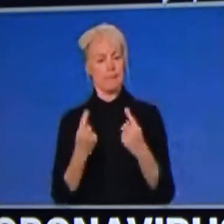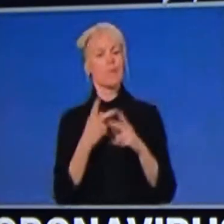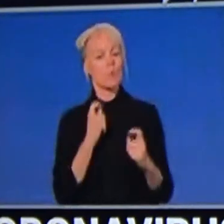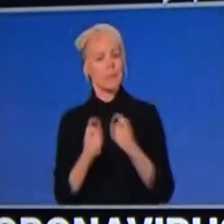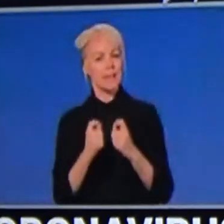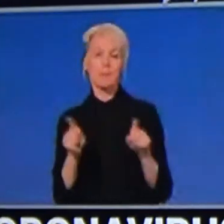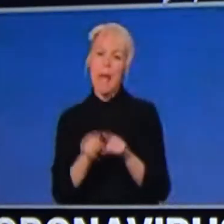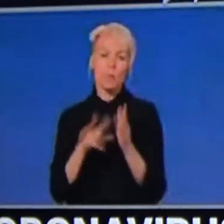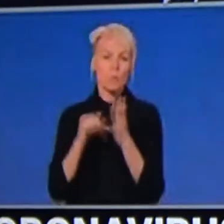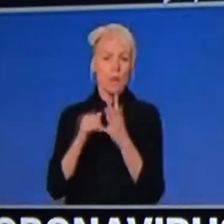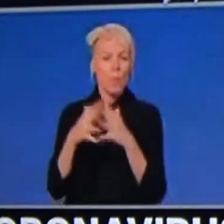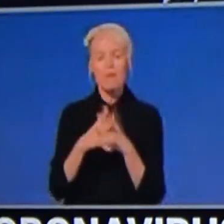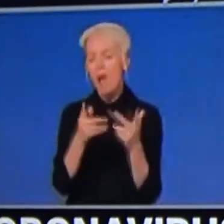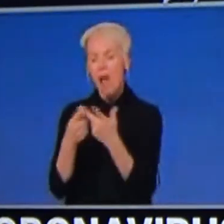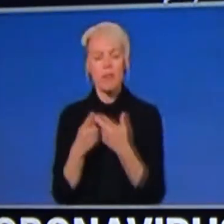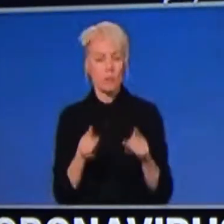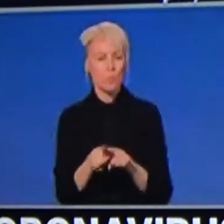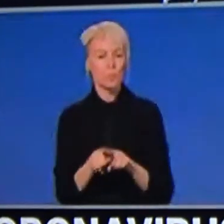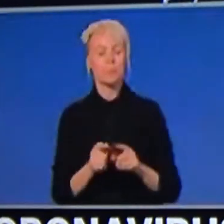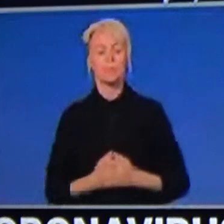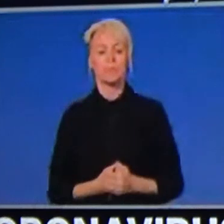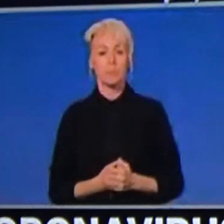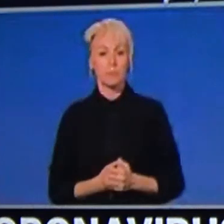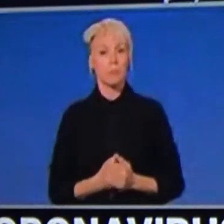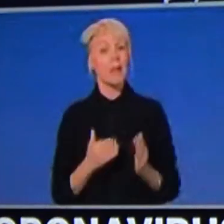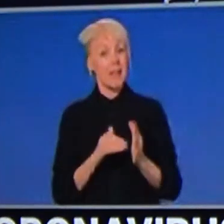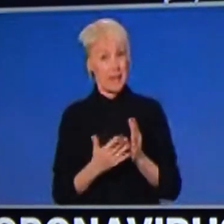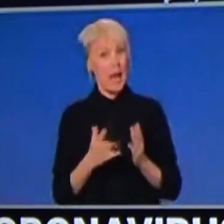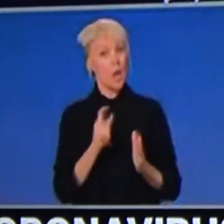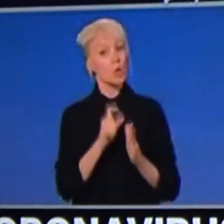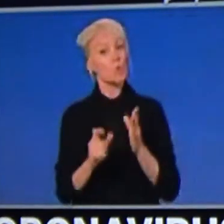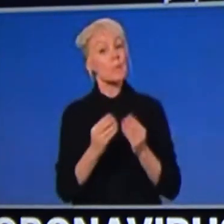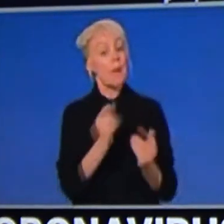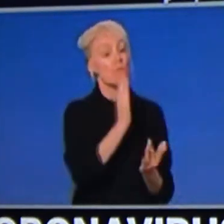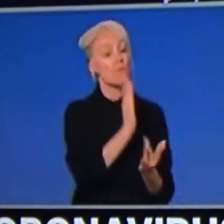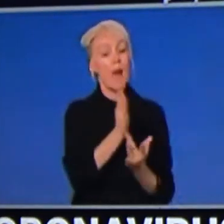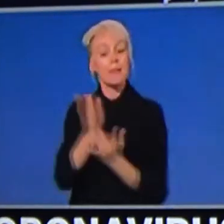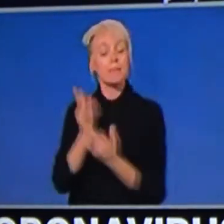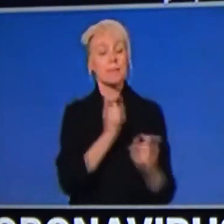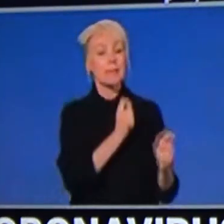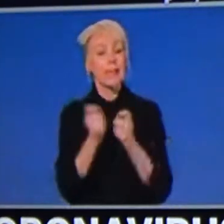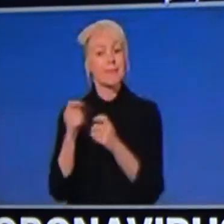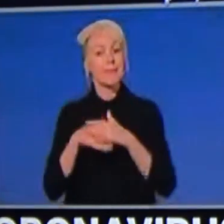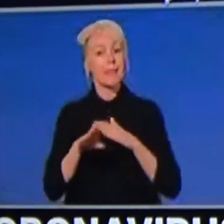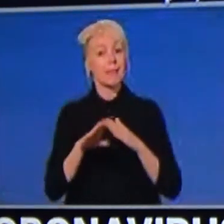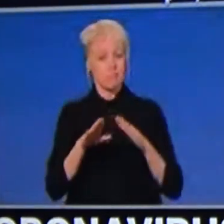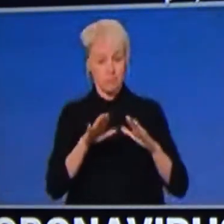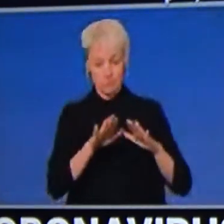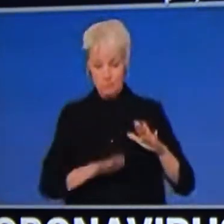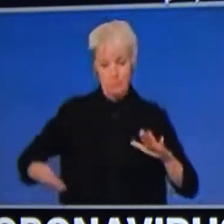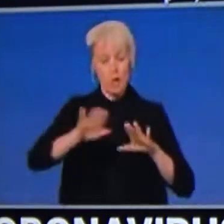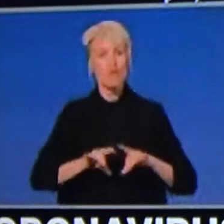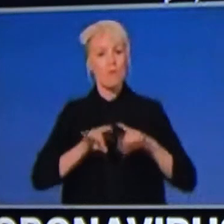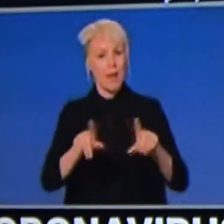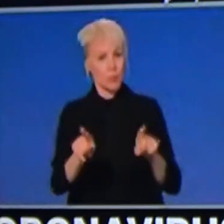been going for weeks, so a range of general practices which test every single person with respiratory illness. We're testing every unusual pneumonia in